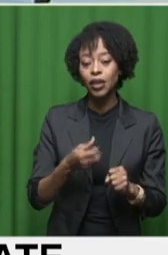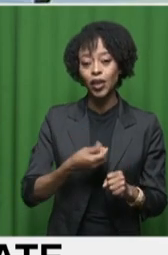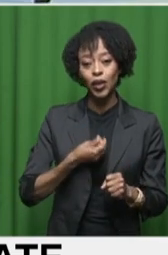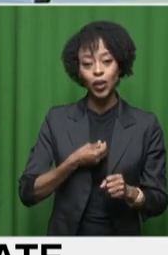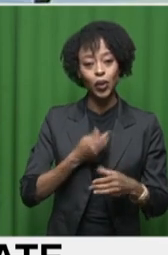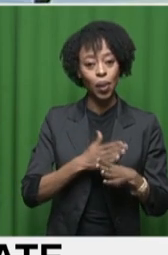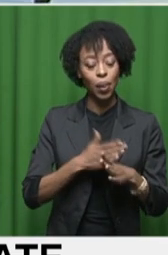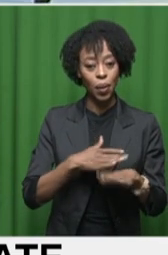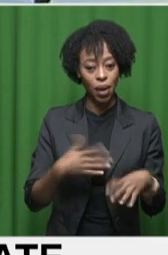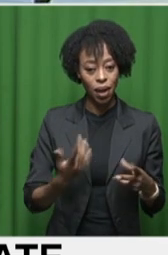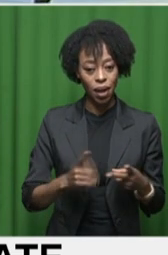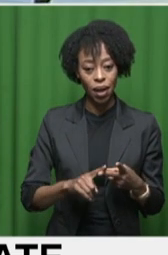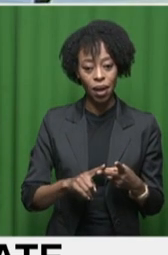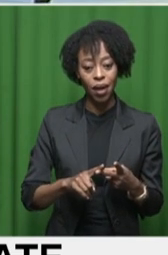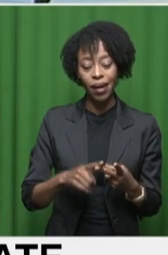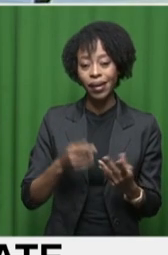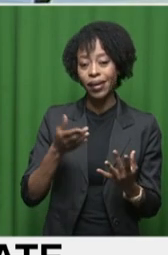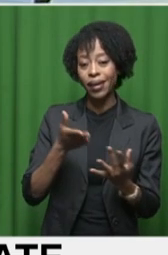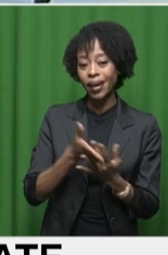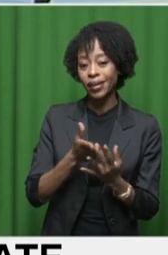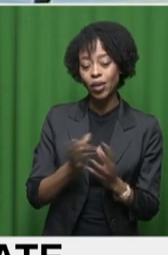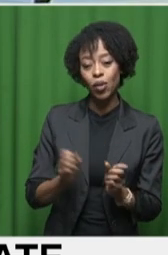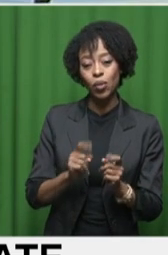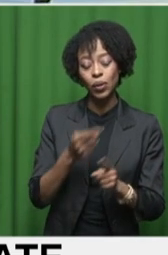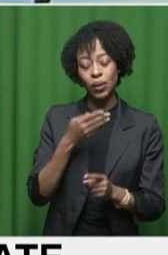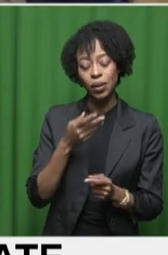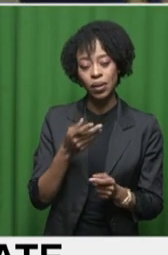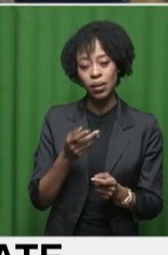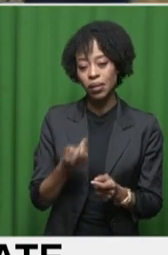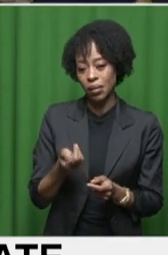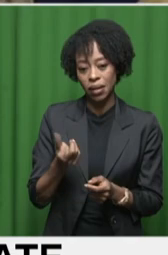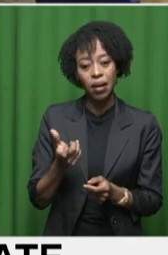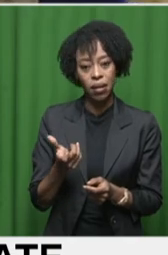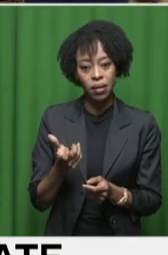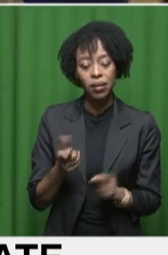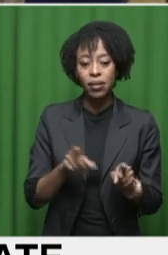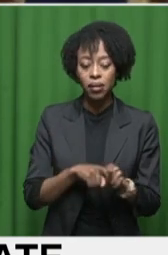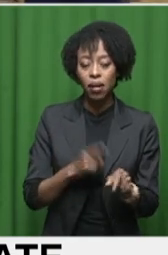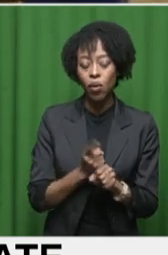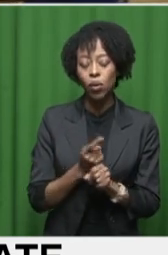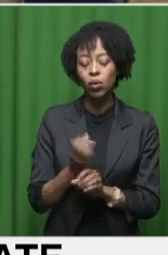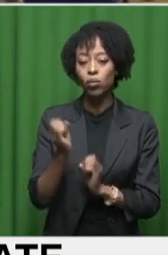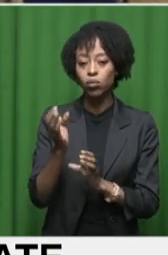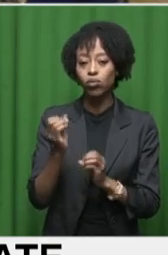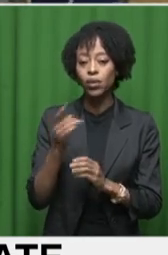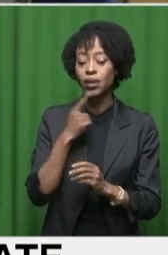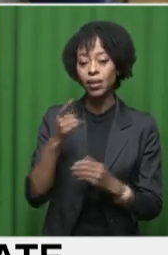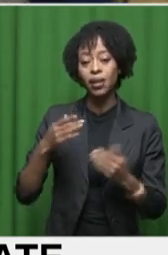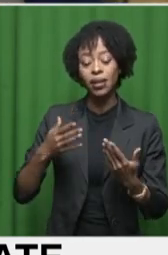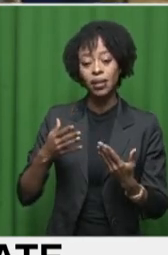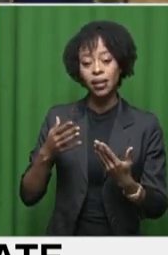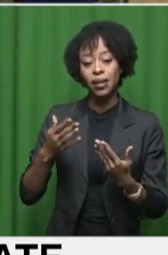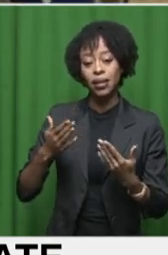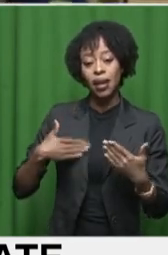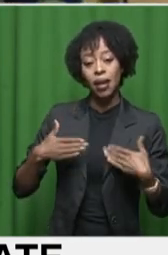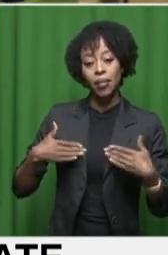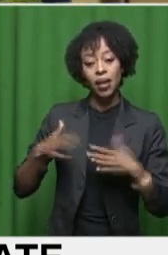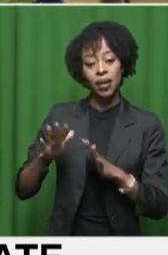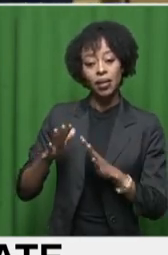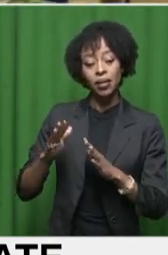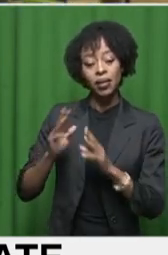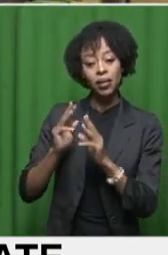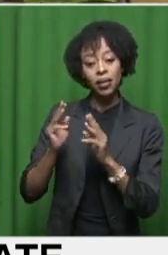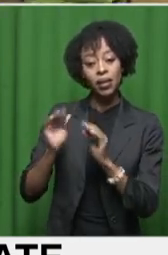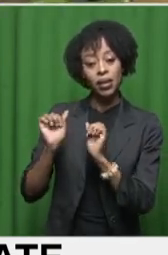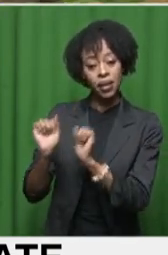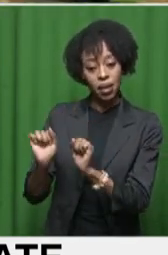rate and the lack of access to opportunities. He also highlighted his administration's efforts to secure